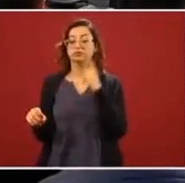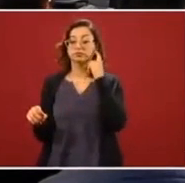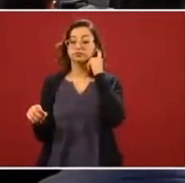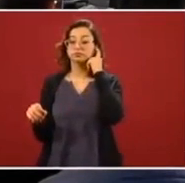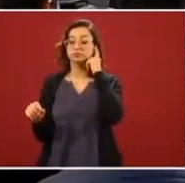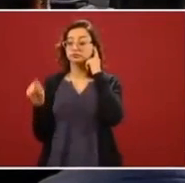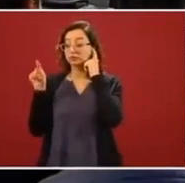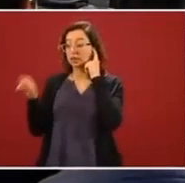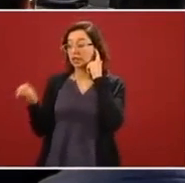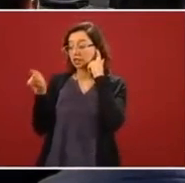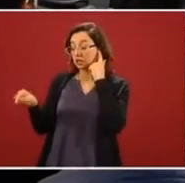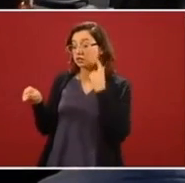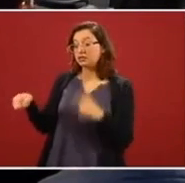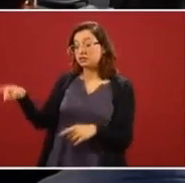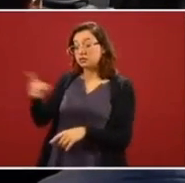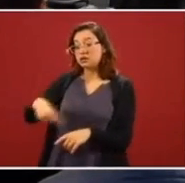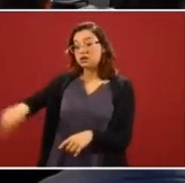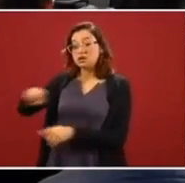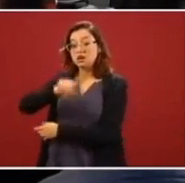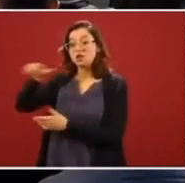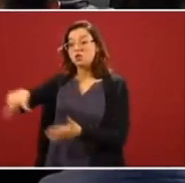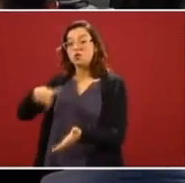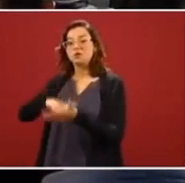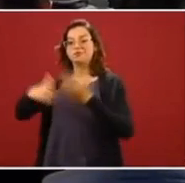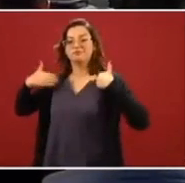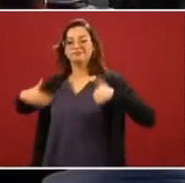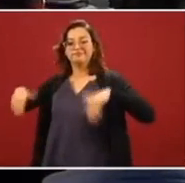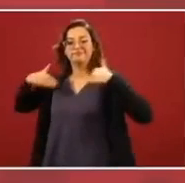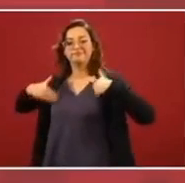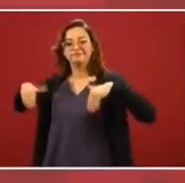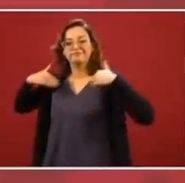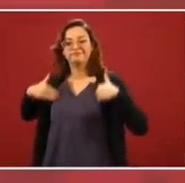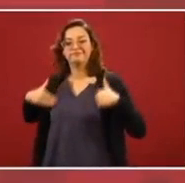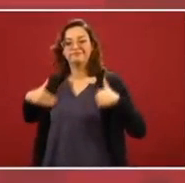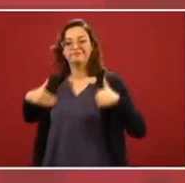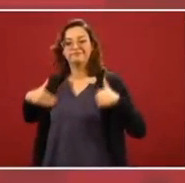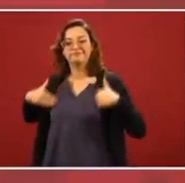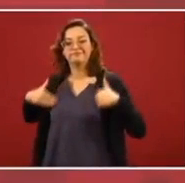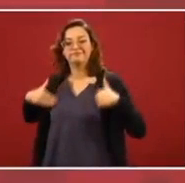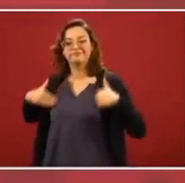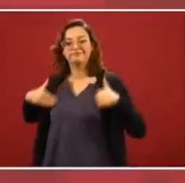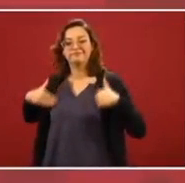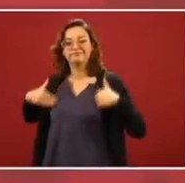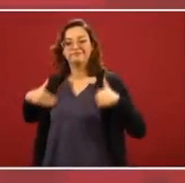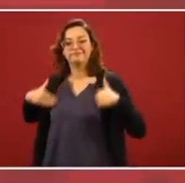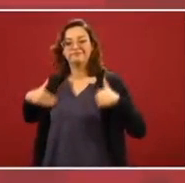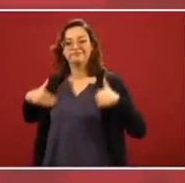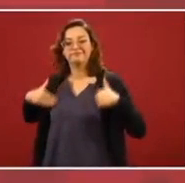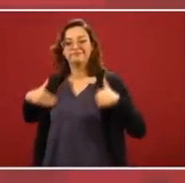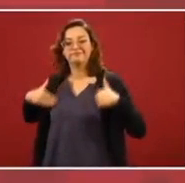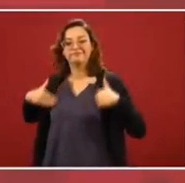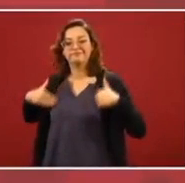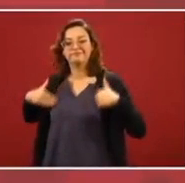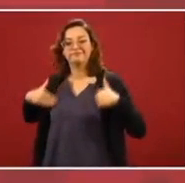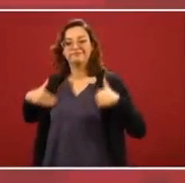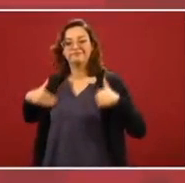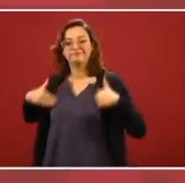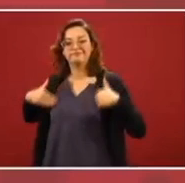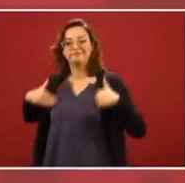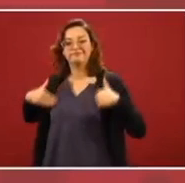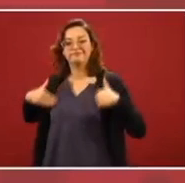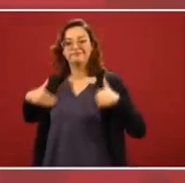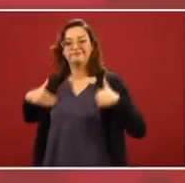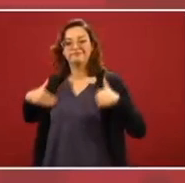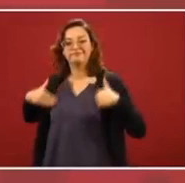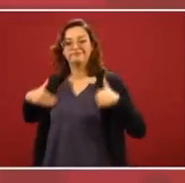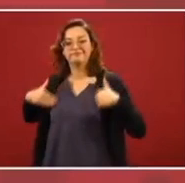un espacio de recreación. And so they're going to call it Nabor Carrillo, and it's going to be a